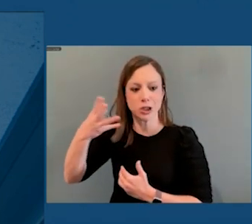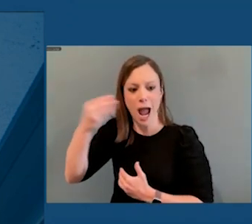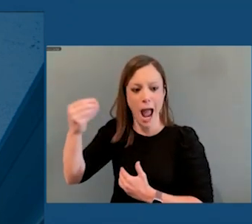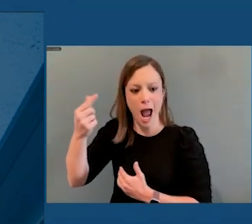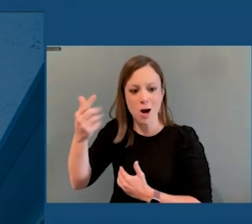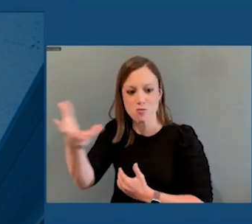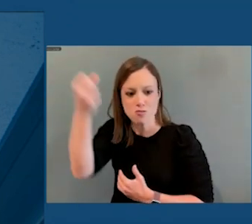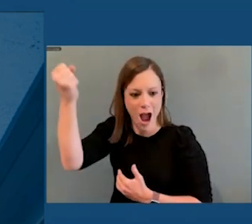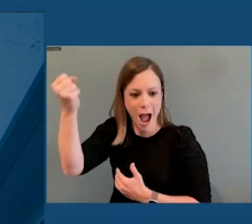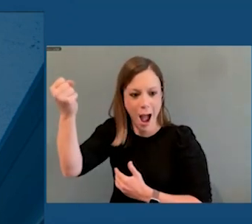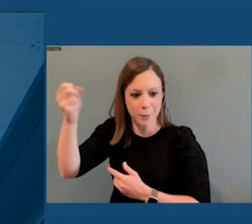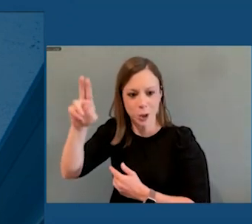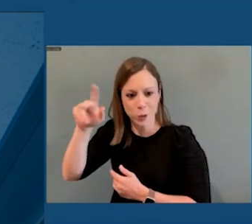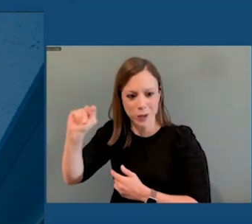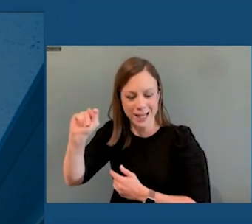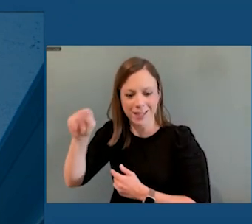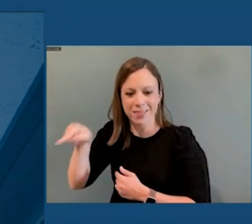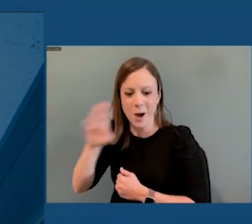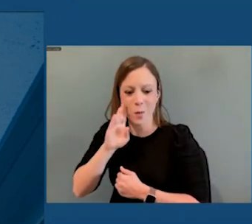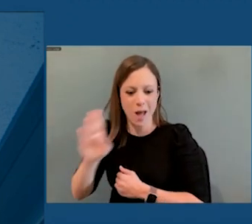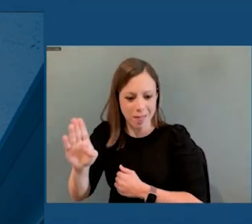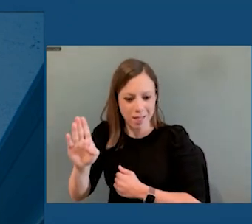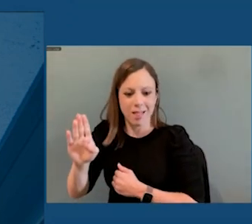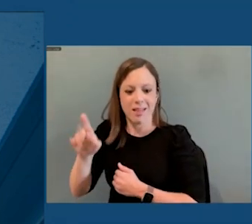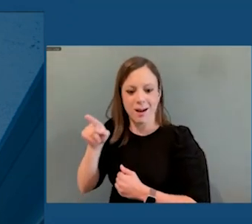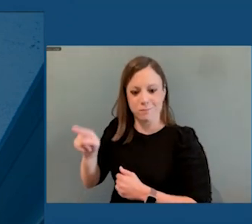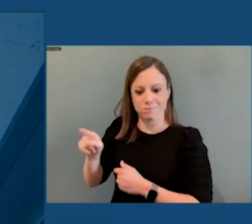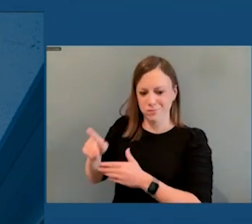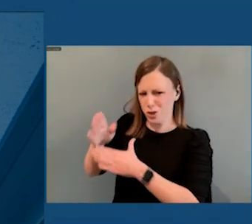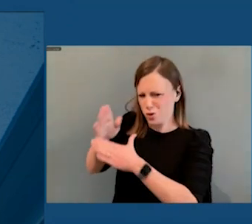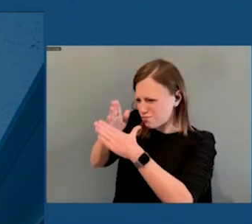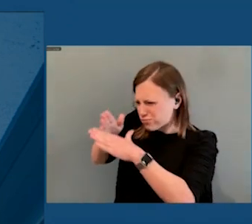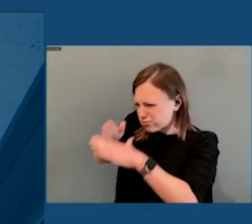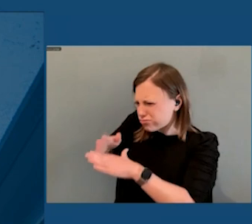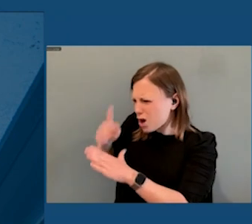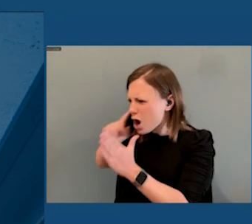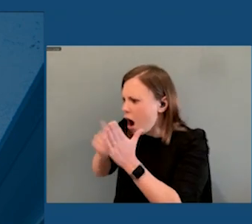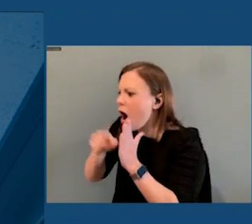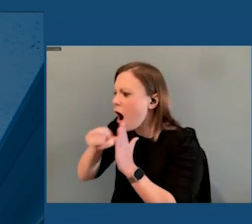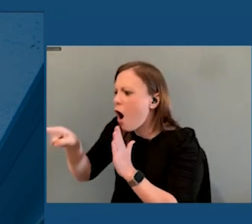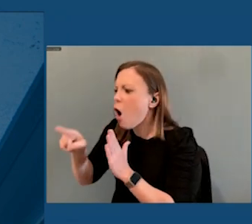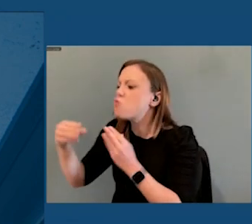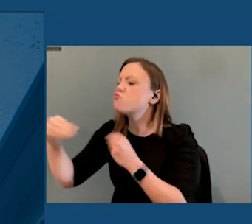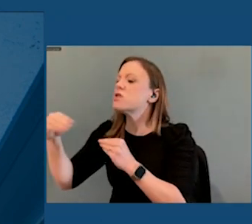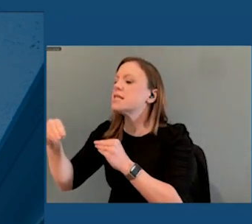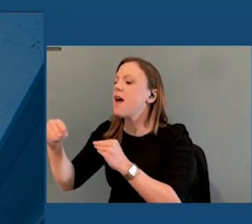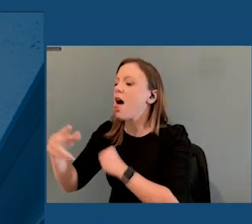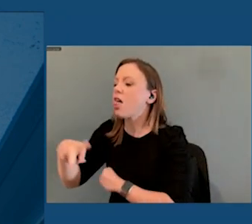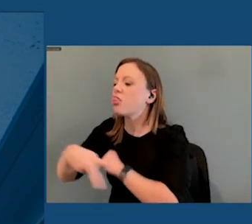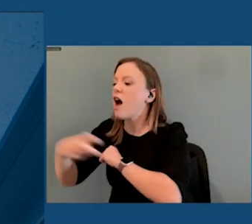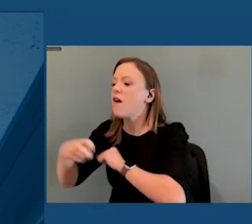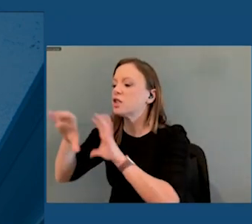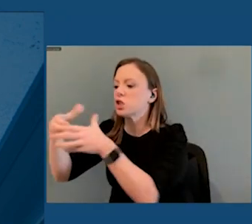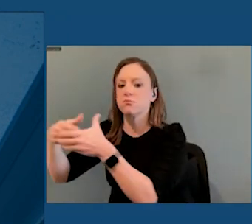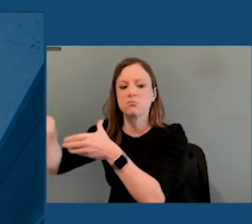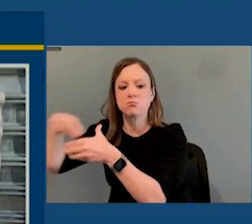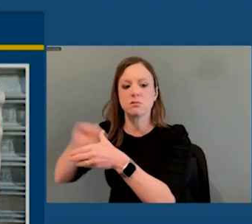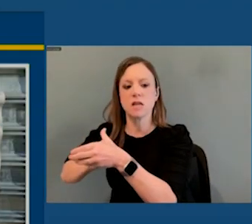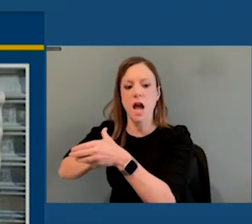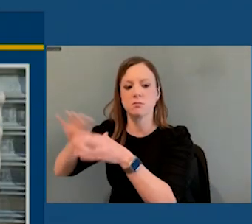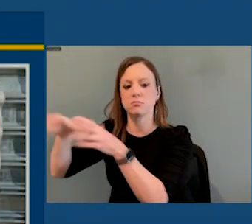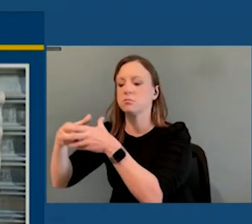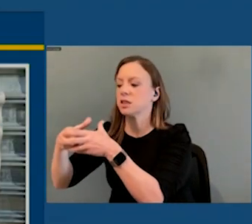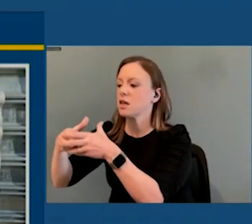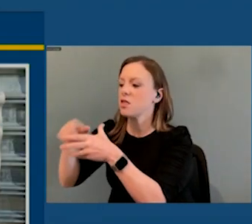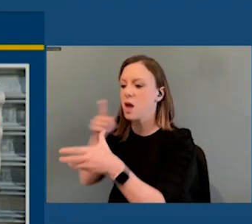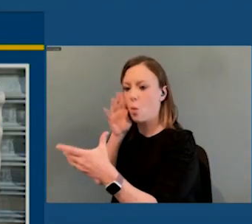to break up the increasingly sophisticated retail theft rings. We've also heard a lot about the